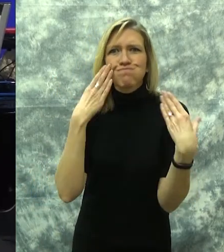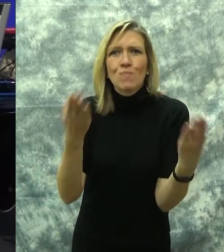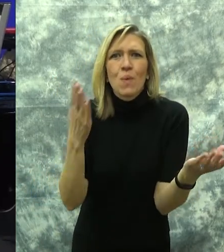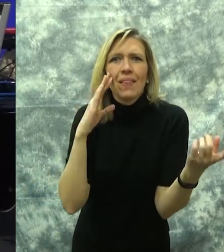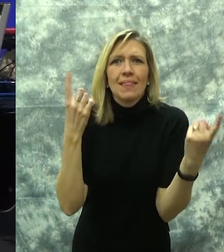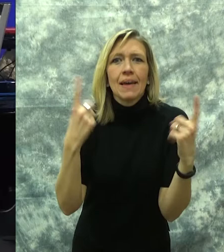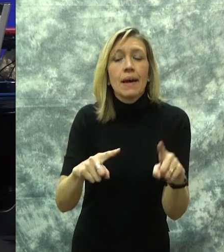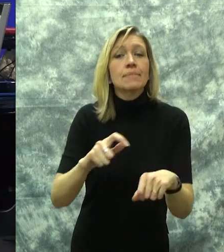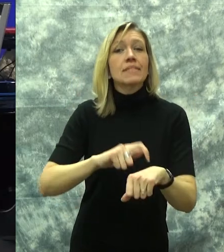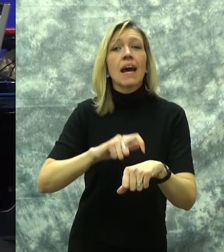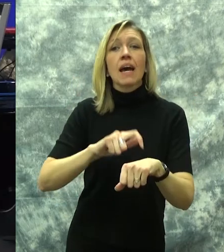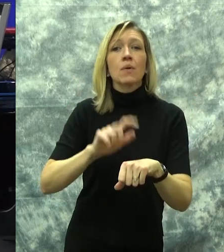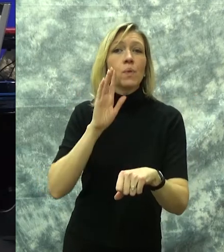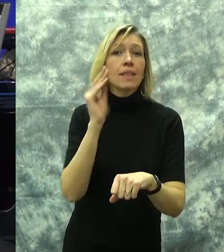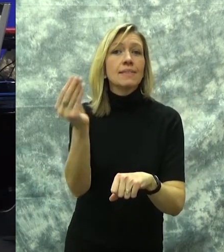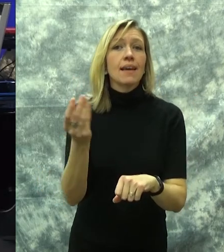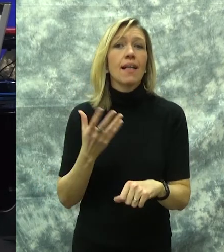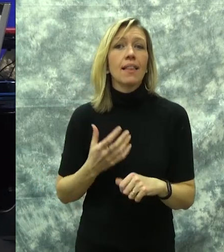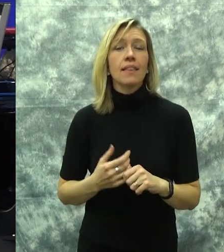always tell.